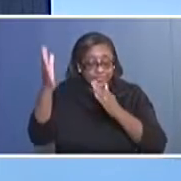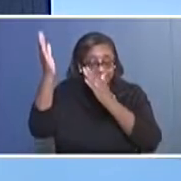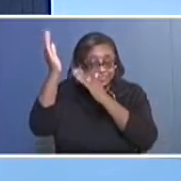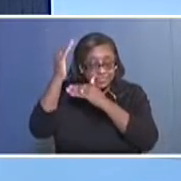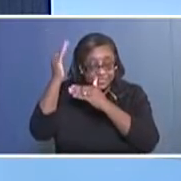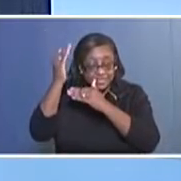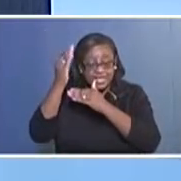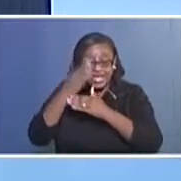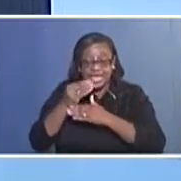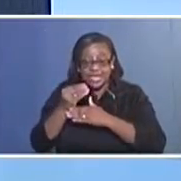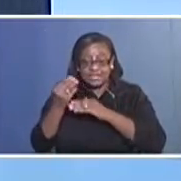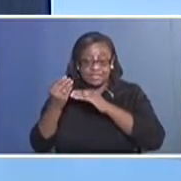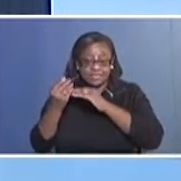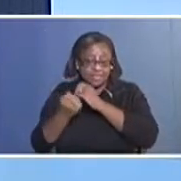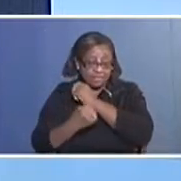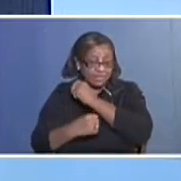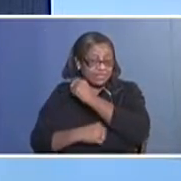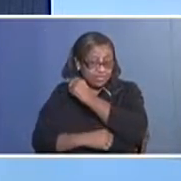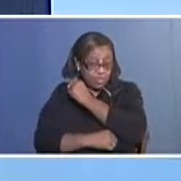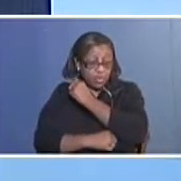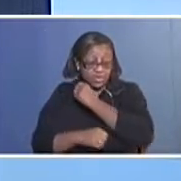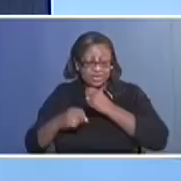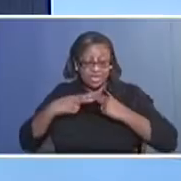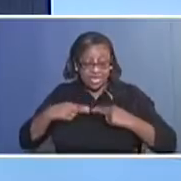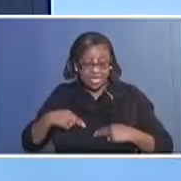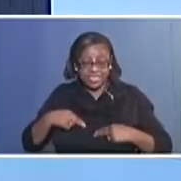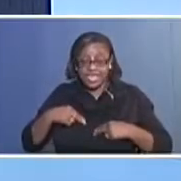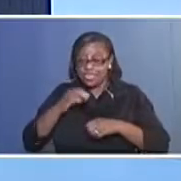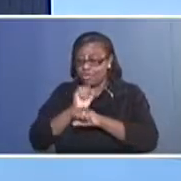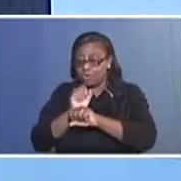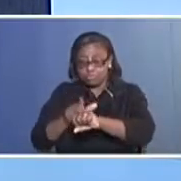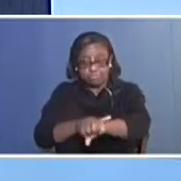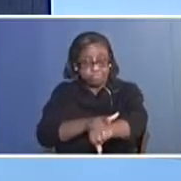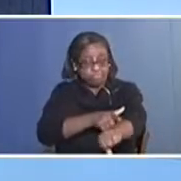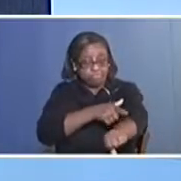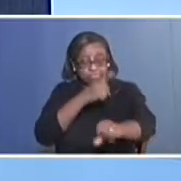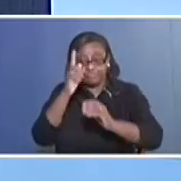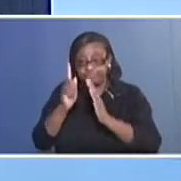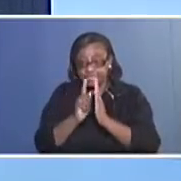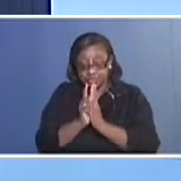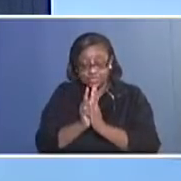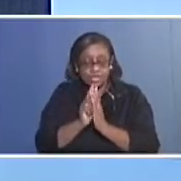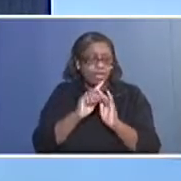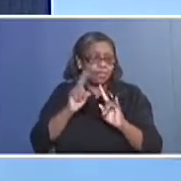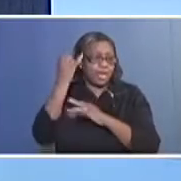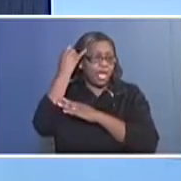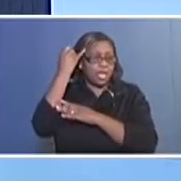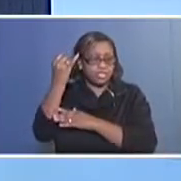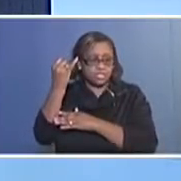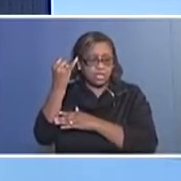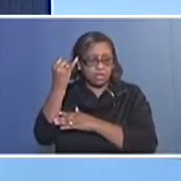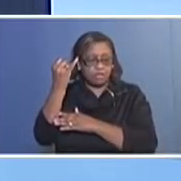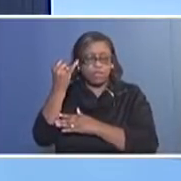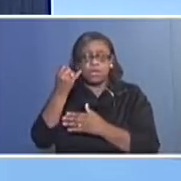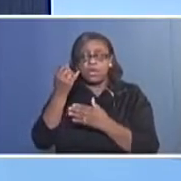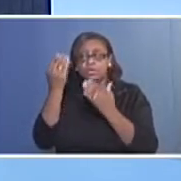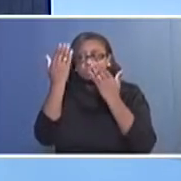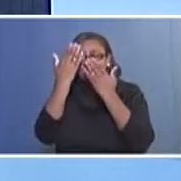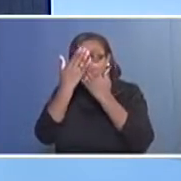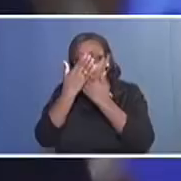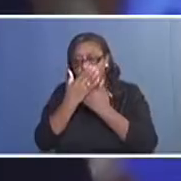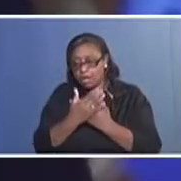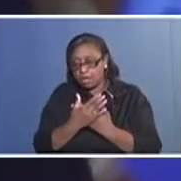unprepared to support them. They worked longer hours than ever before. Here's an idea of how dire the